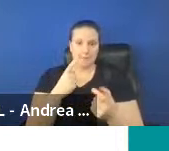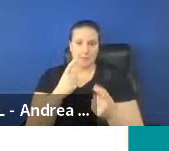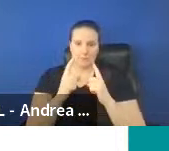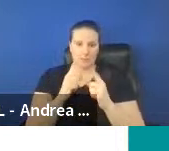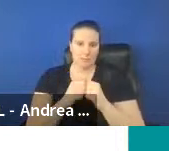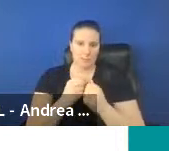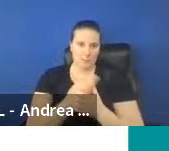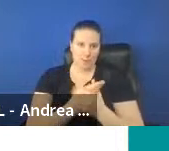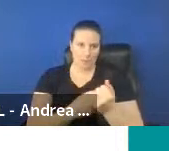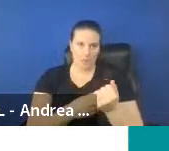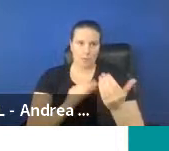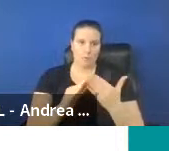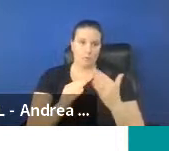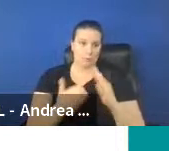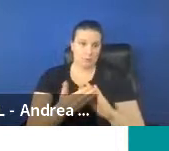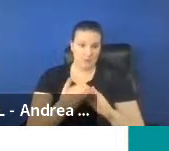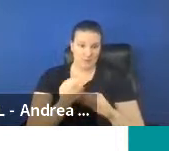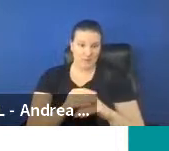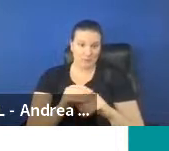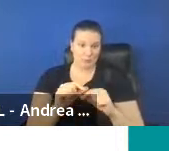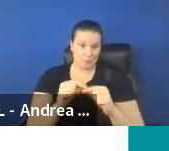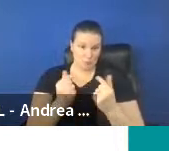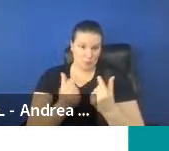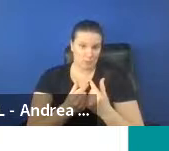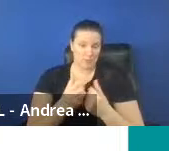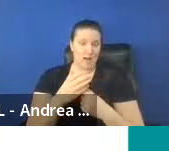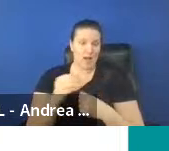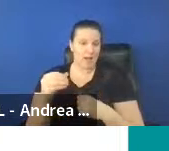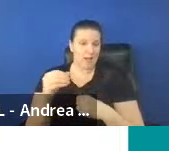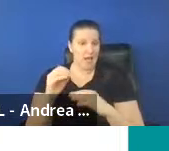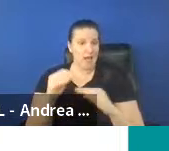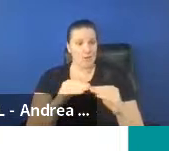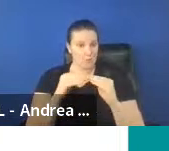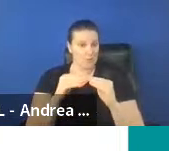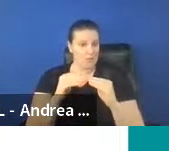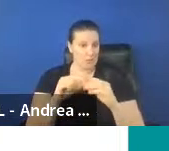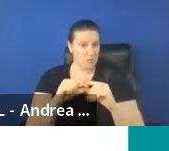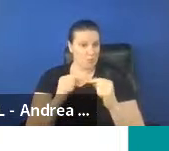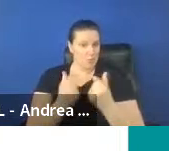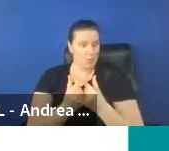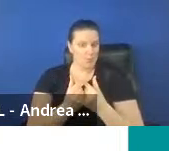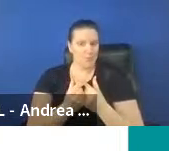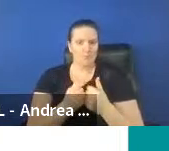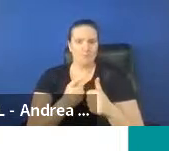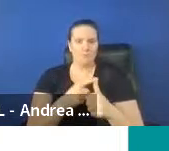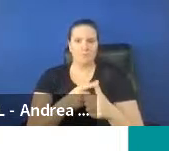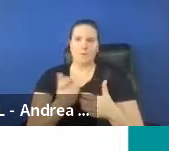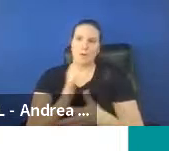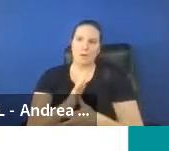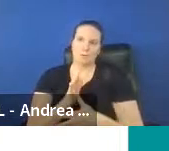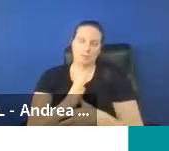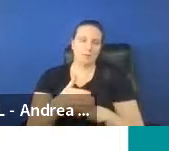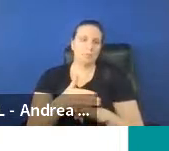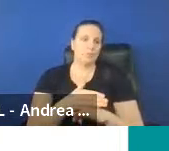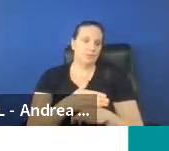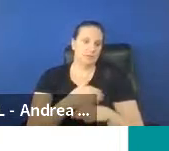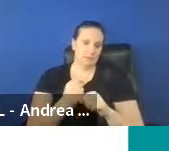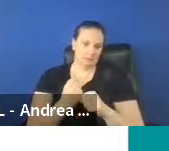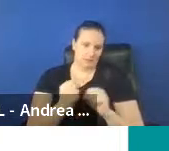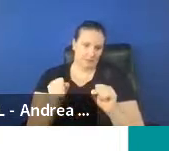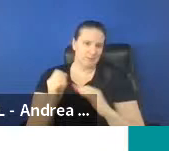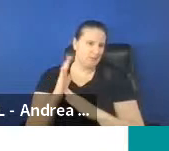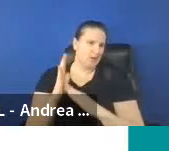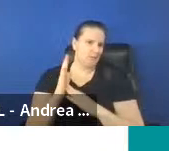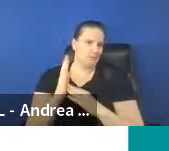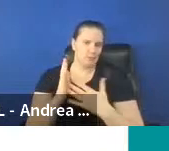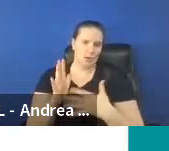both the community advisory group as well as this group, the equity advisory group, prioritized improving safety as the top priority